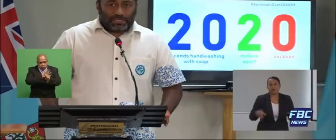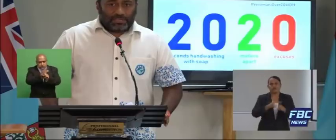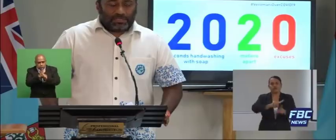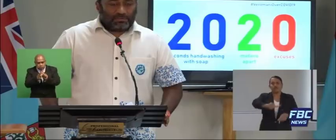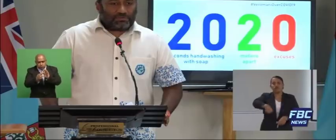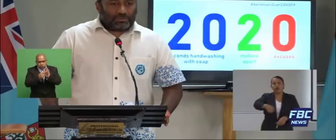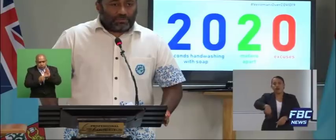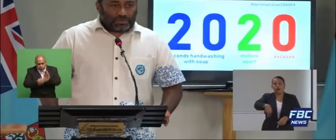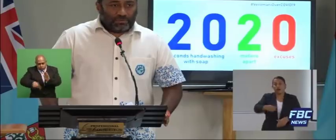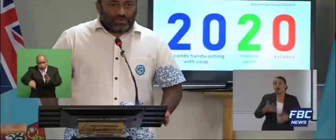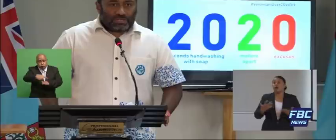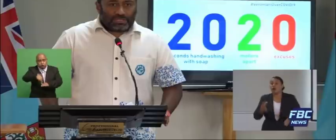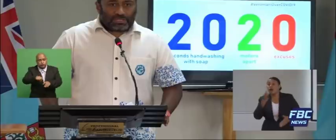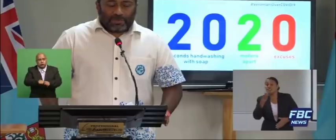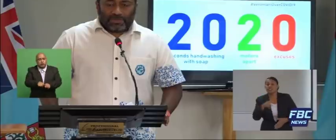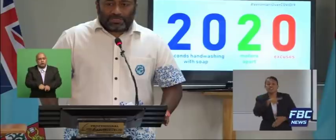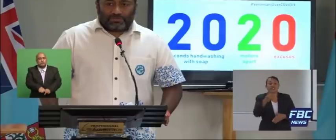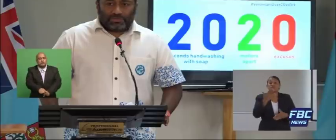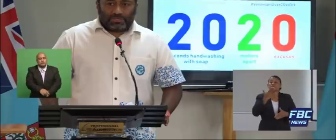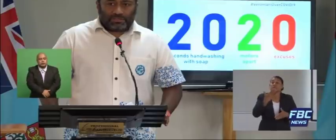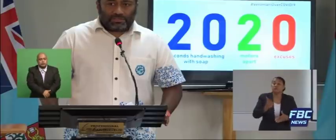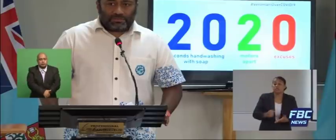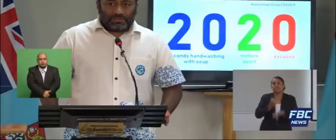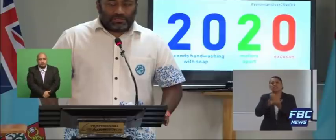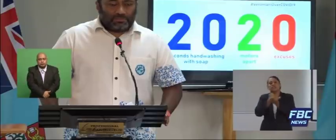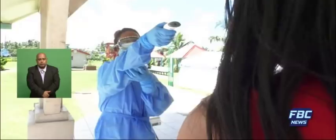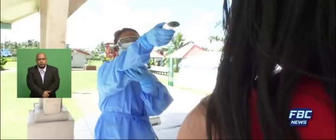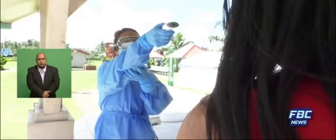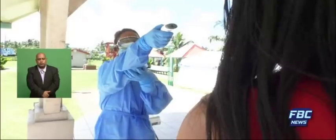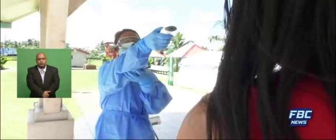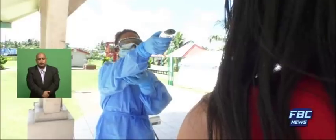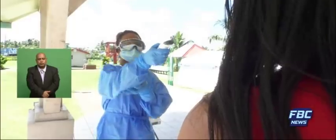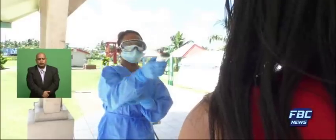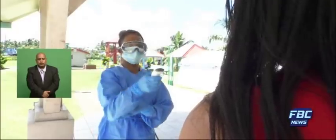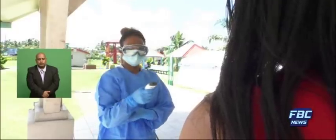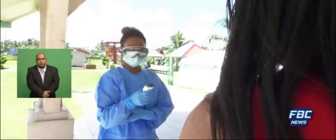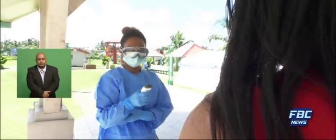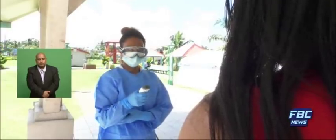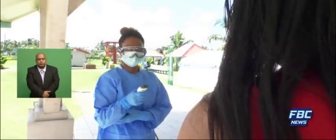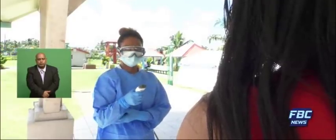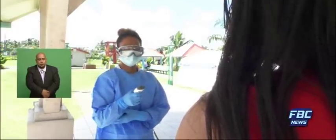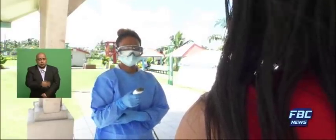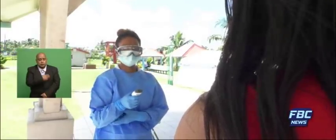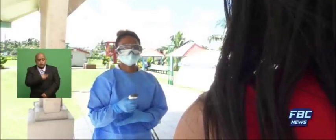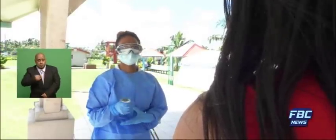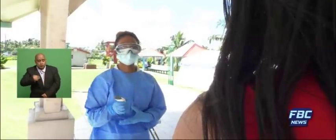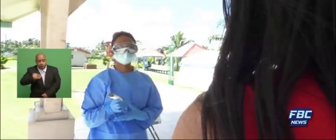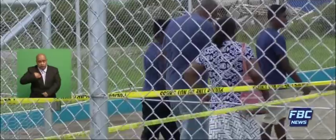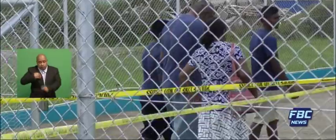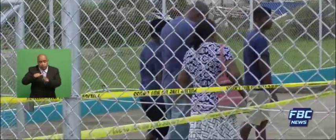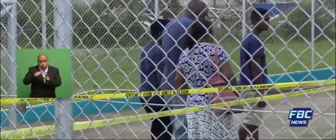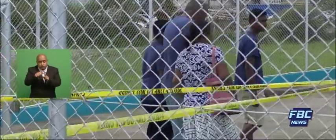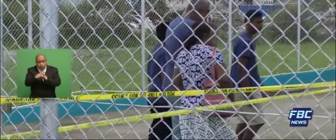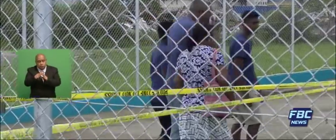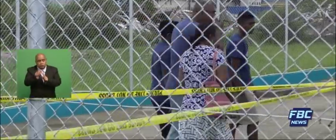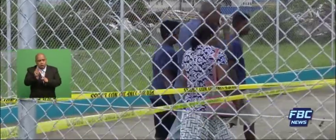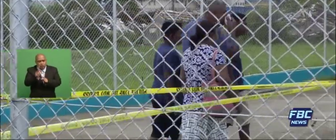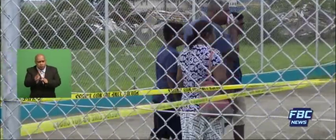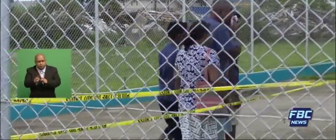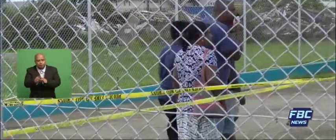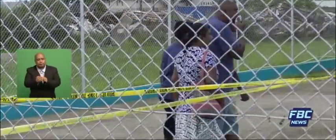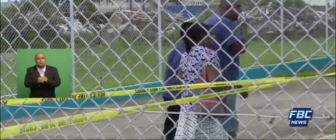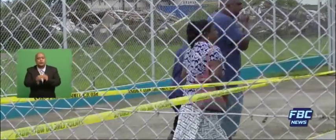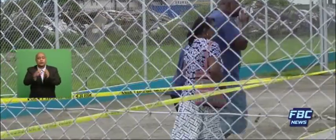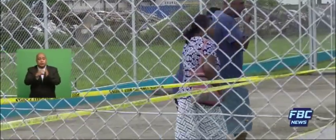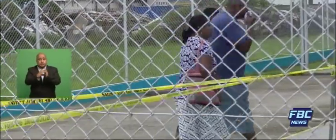everybody to support the work that government is doing. The minister has also stressed that all mobile fever clinic staff have